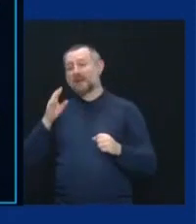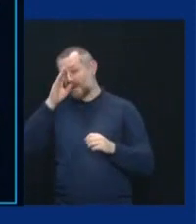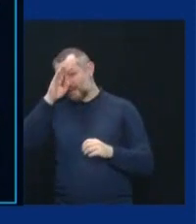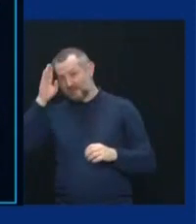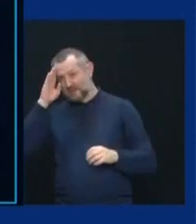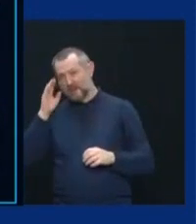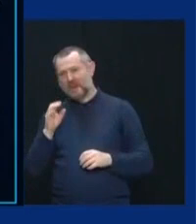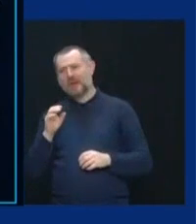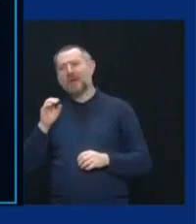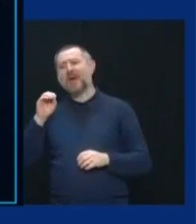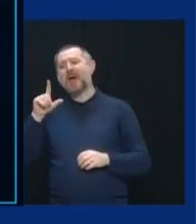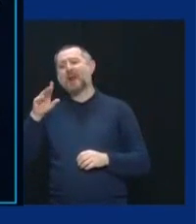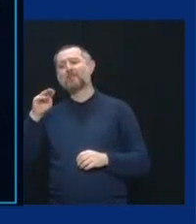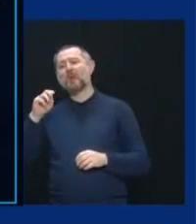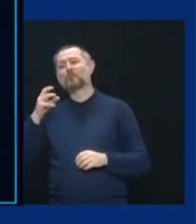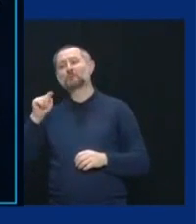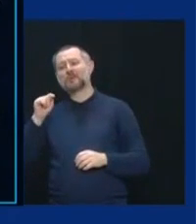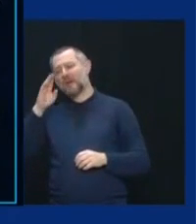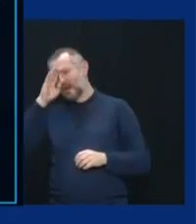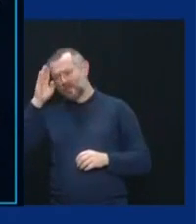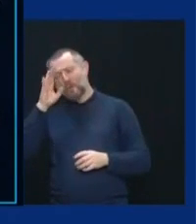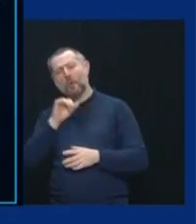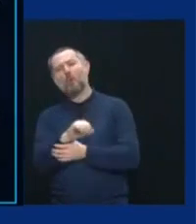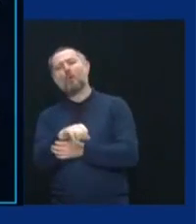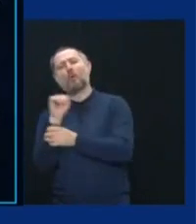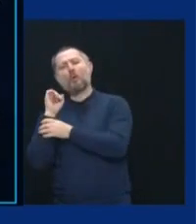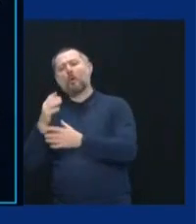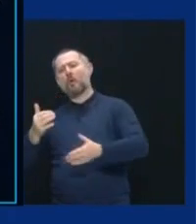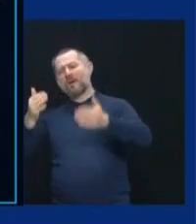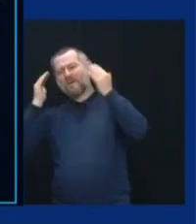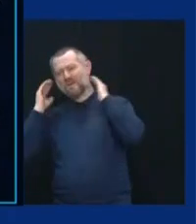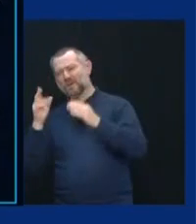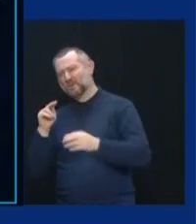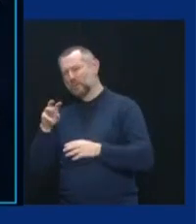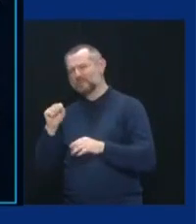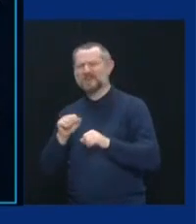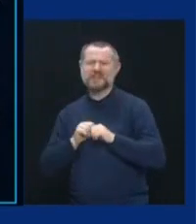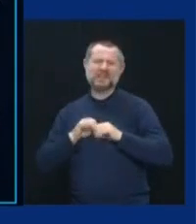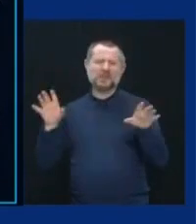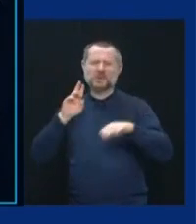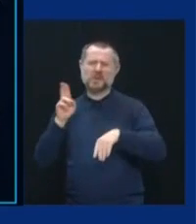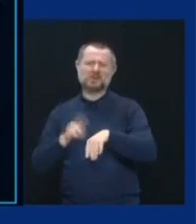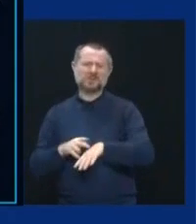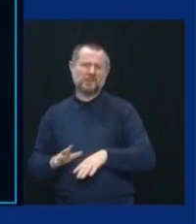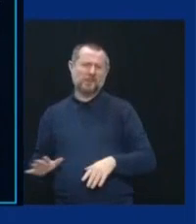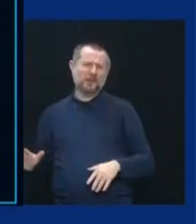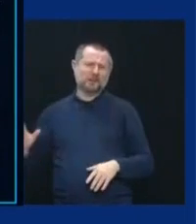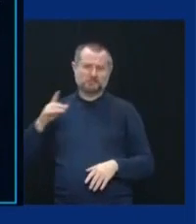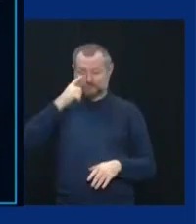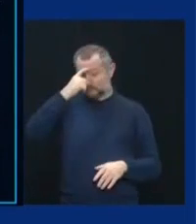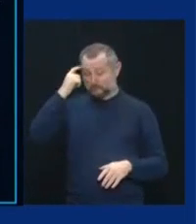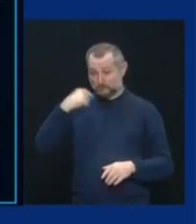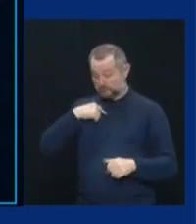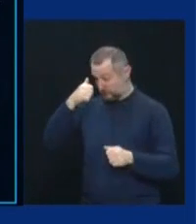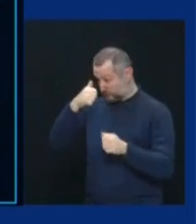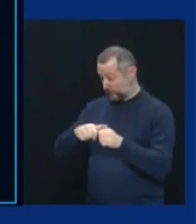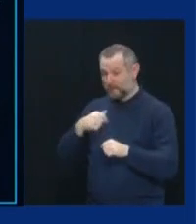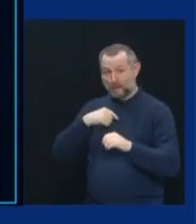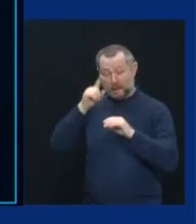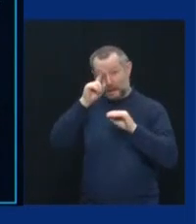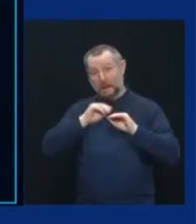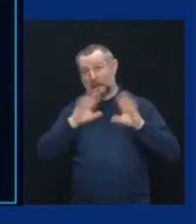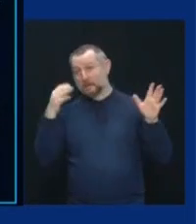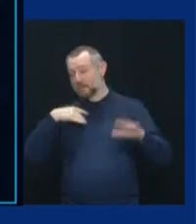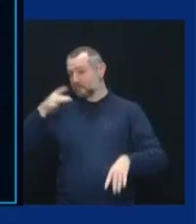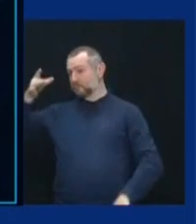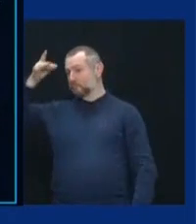Hospital collapsed. It was national news. I remember it like yesterday. And we're watching the TV